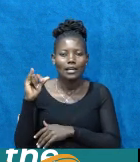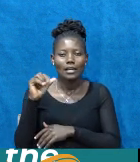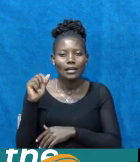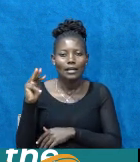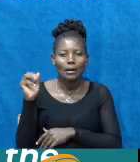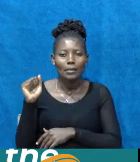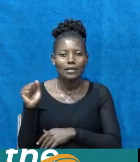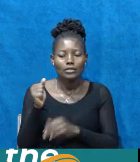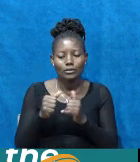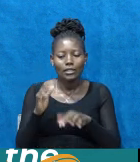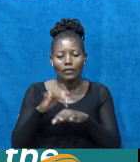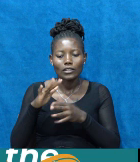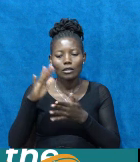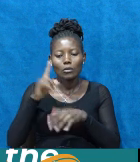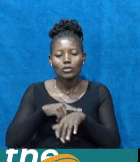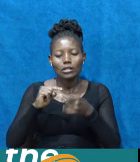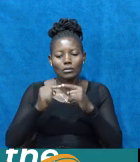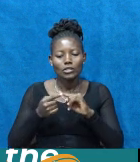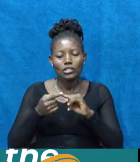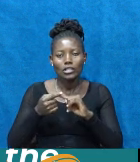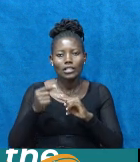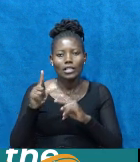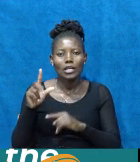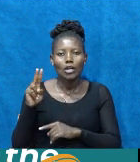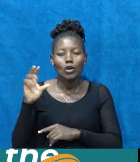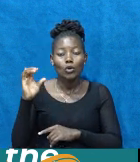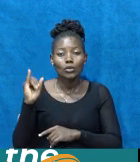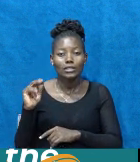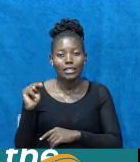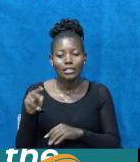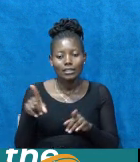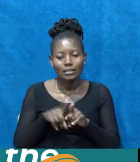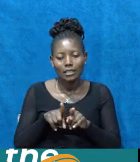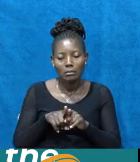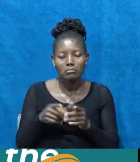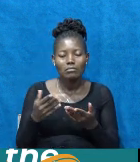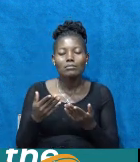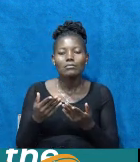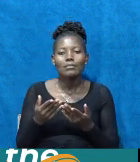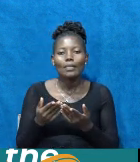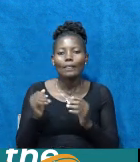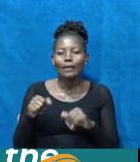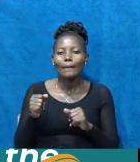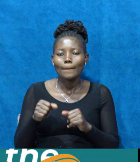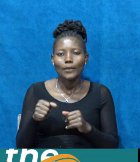and ligaments, which are usually mostly affected during injury in sports. Leucine, another amino acid found in